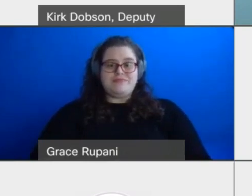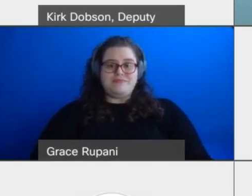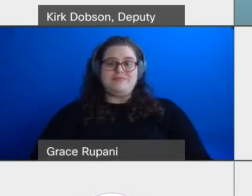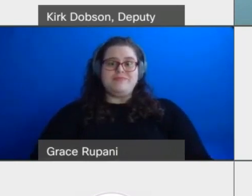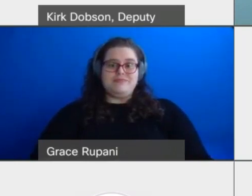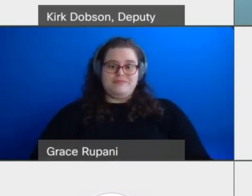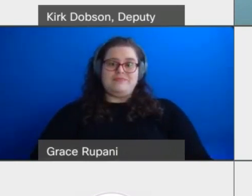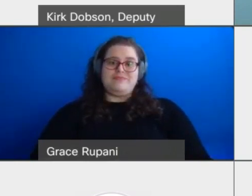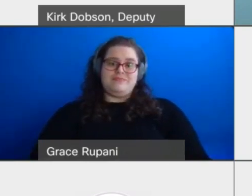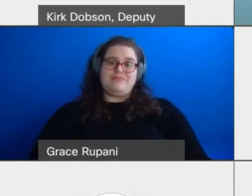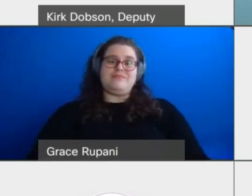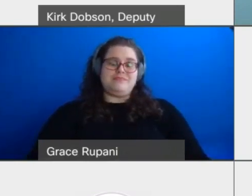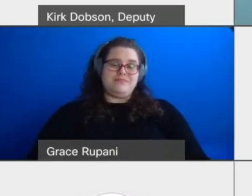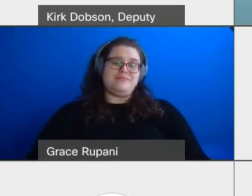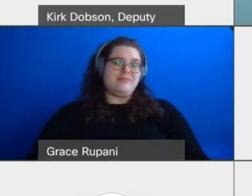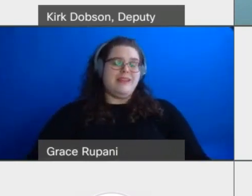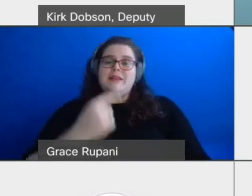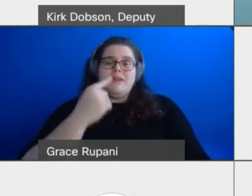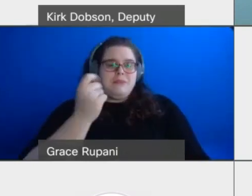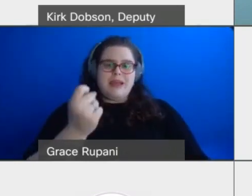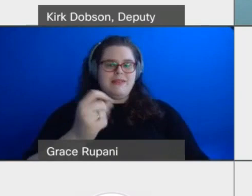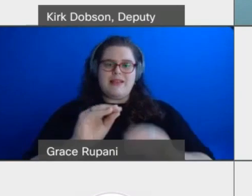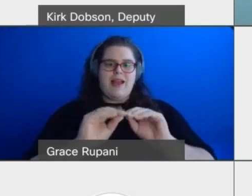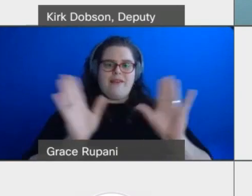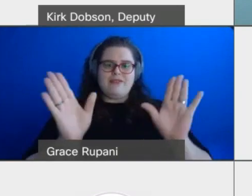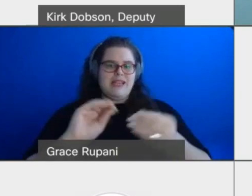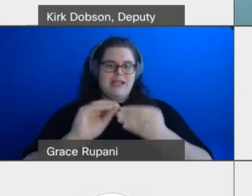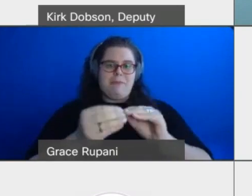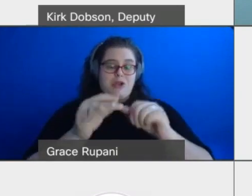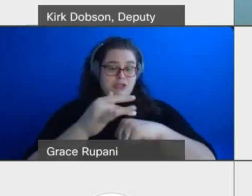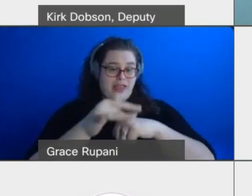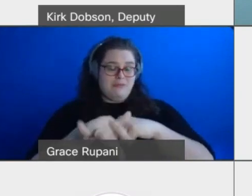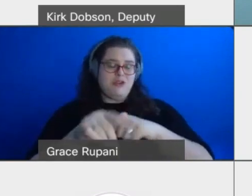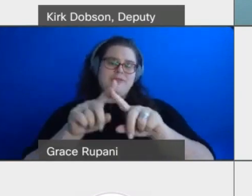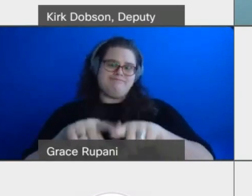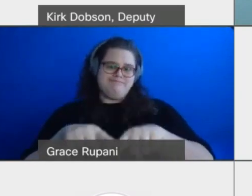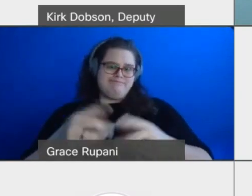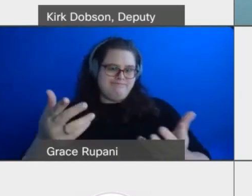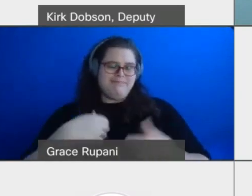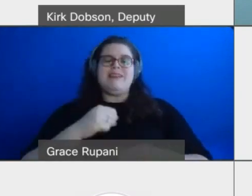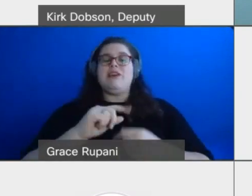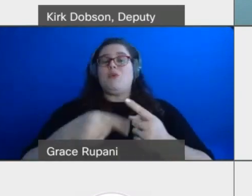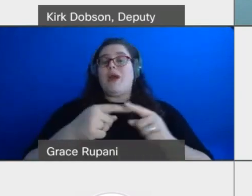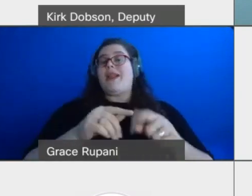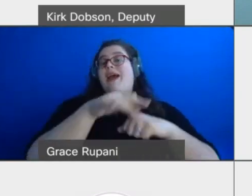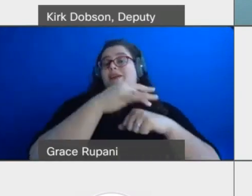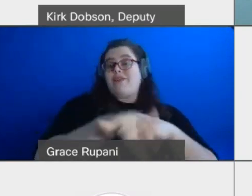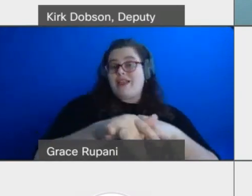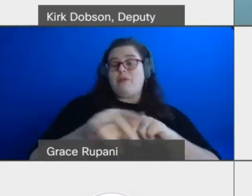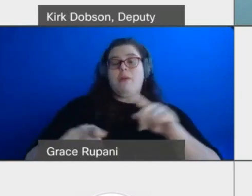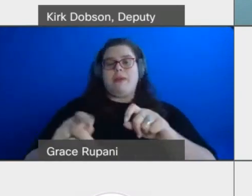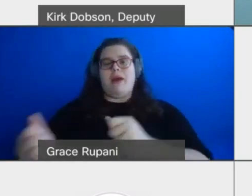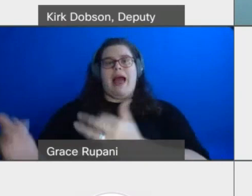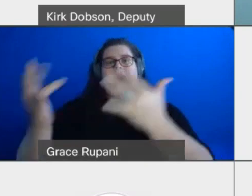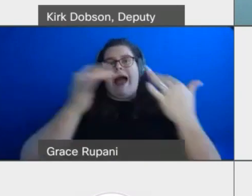of just the availability in terms of the numbers. Once they make them available, people log on and they sign up for them. When you